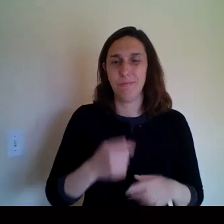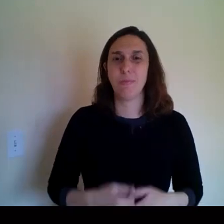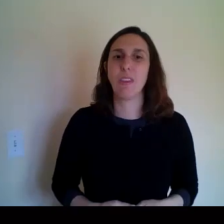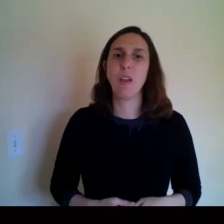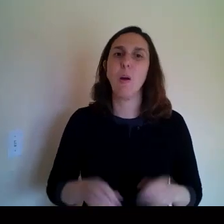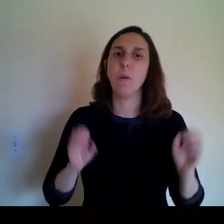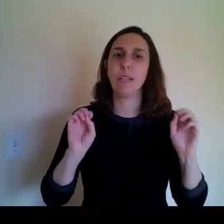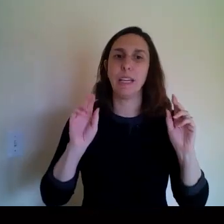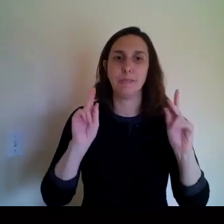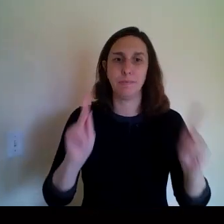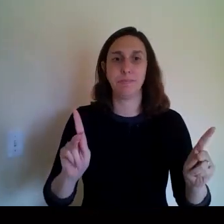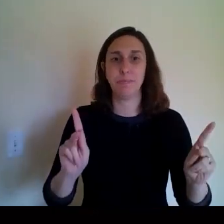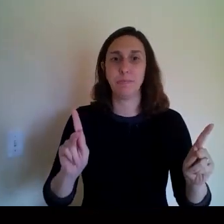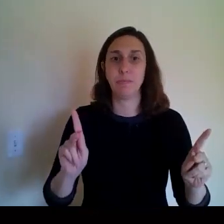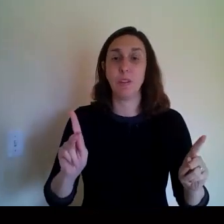start.